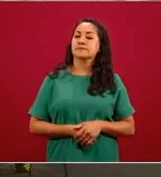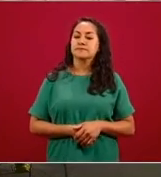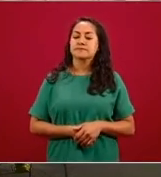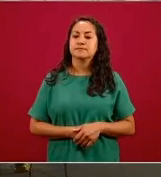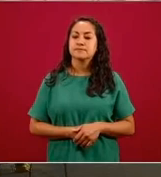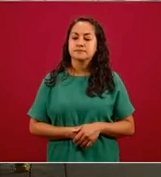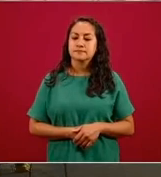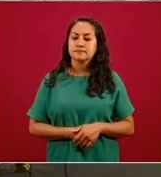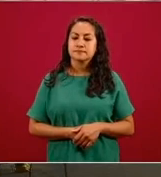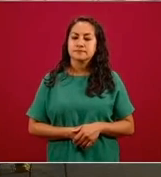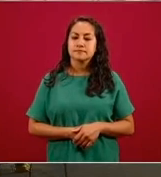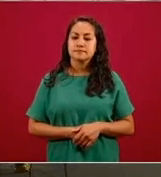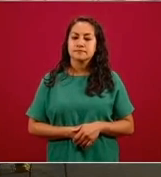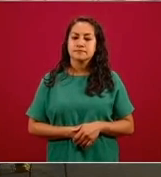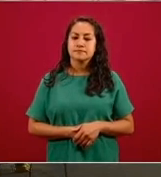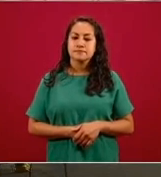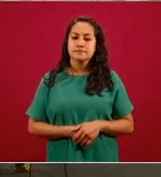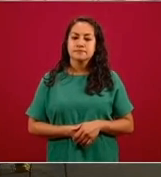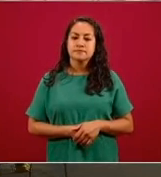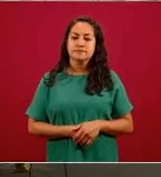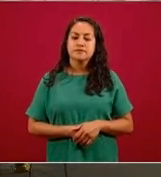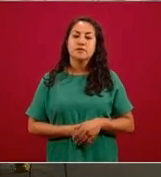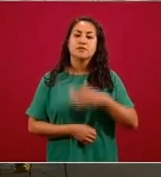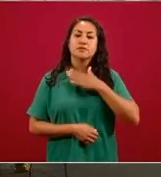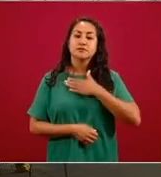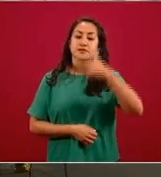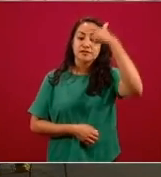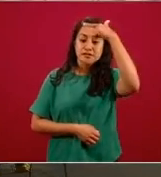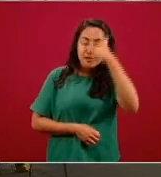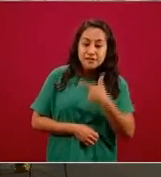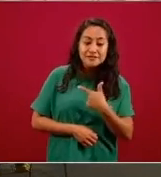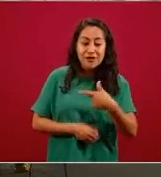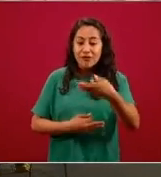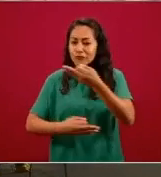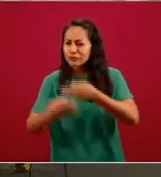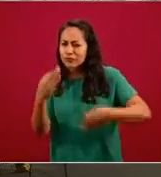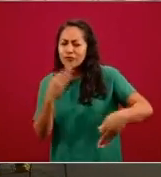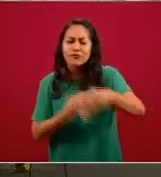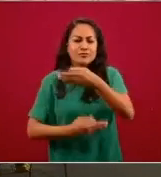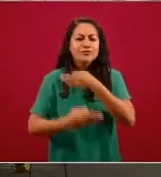Muy buenas noches con todas y todos. Good evening, everyone. Let's